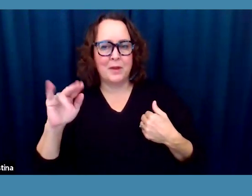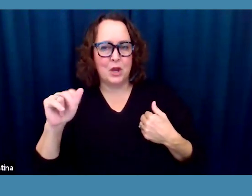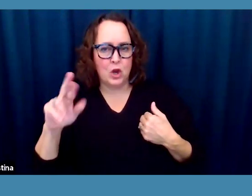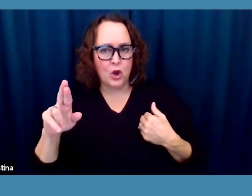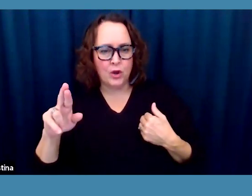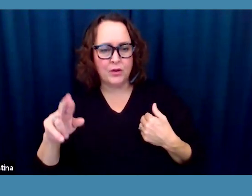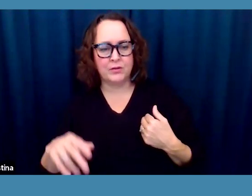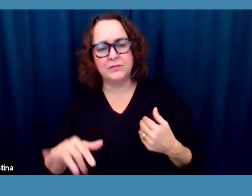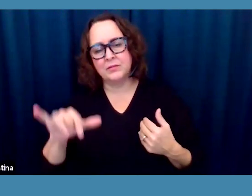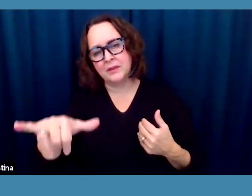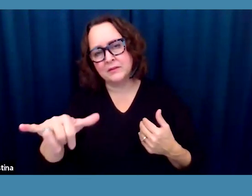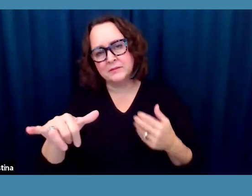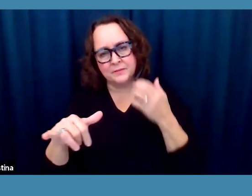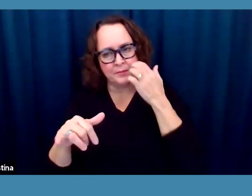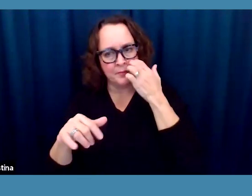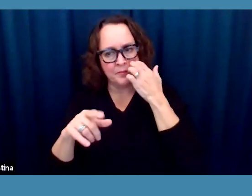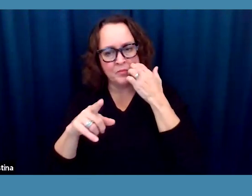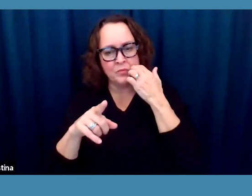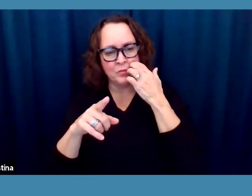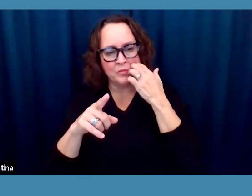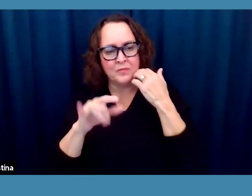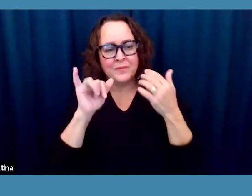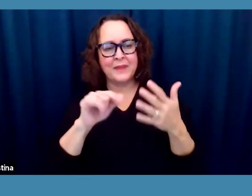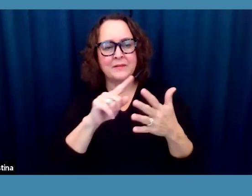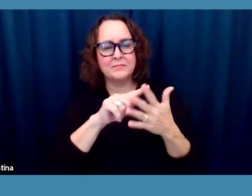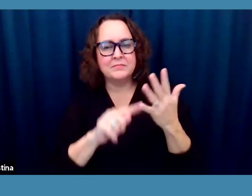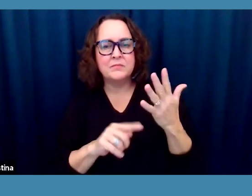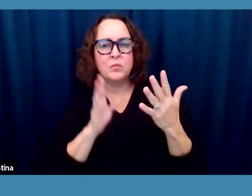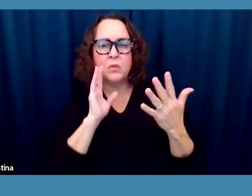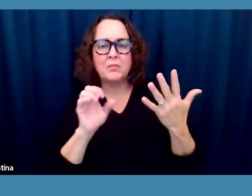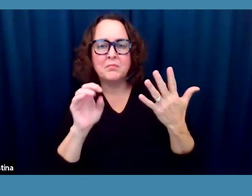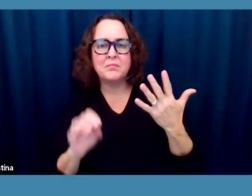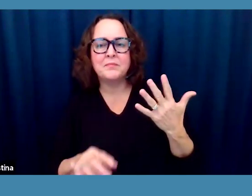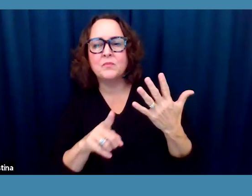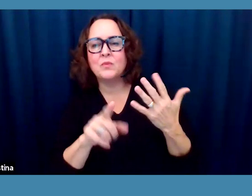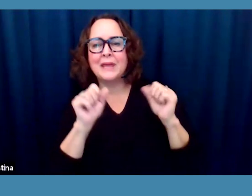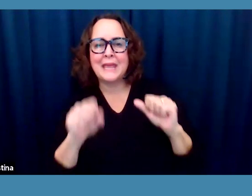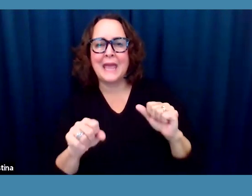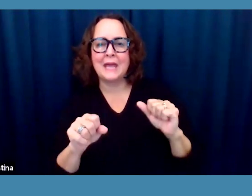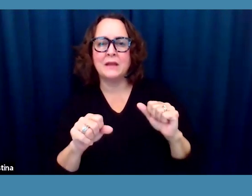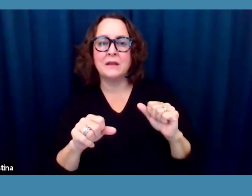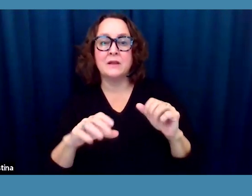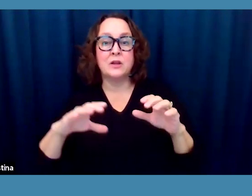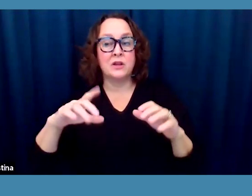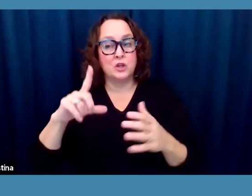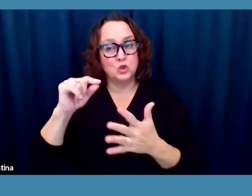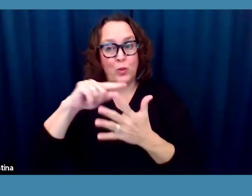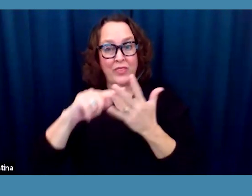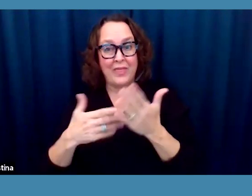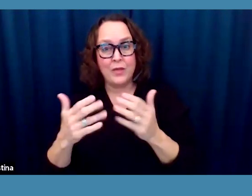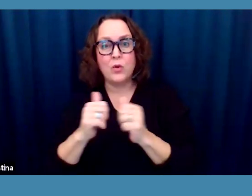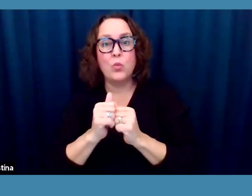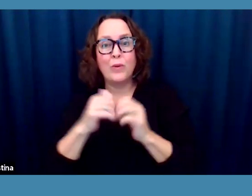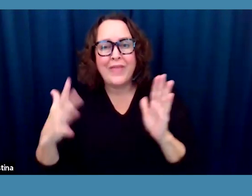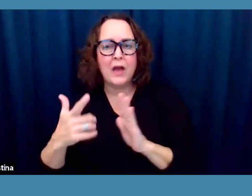to be the types of things that you can do. You're supposed to be able to do these without an attorney.